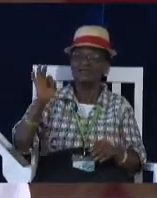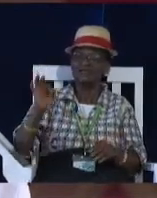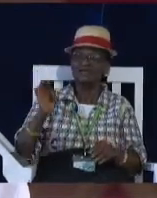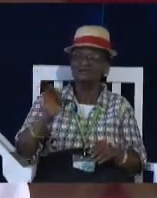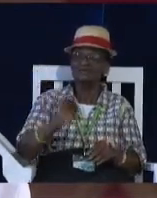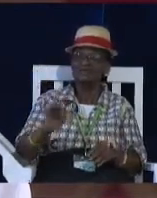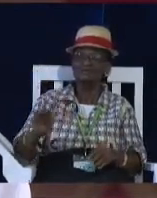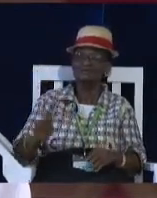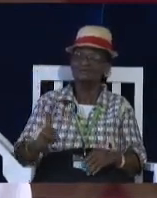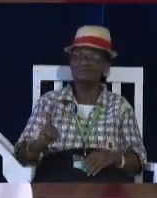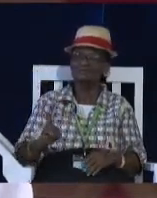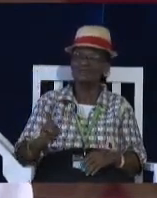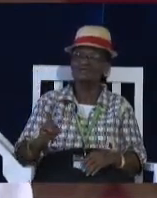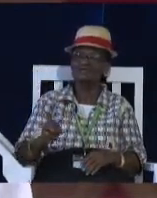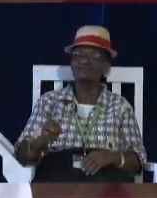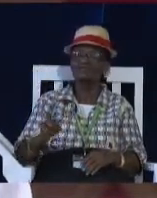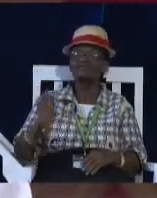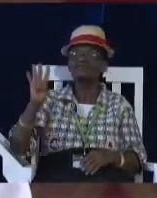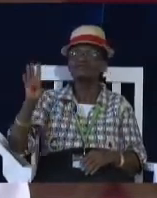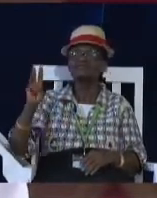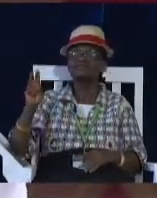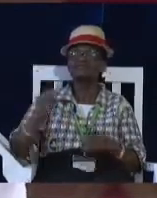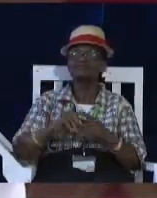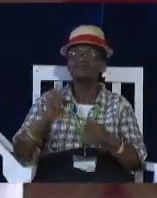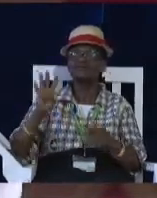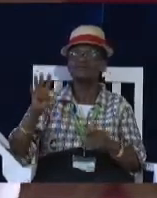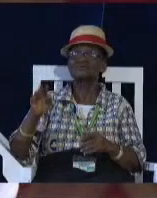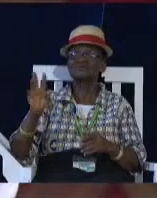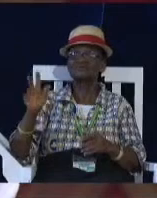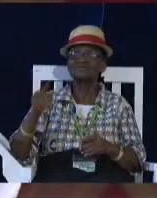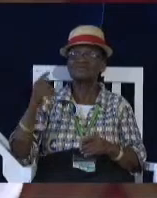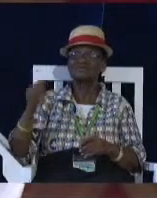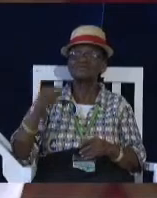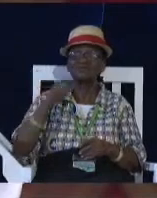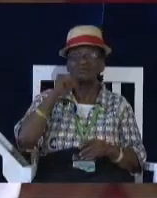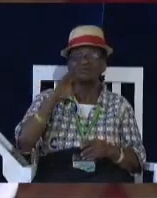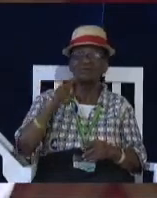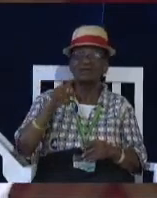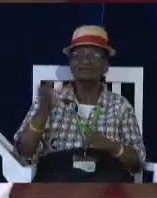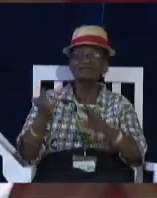9, 36 to 42, a woman died.